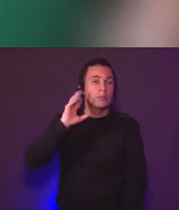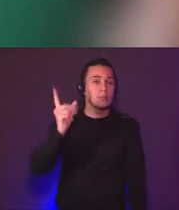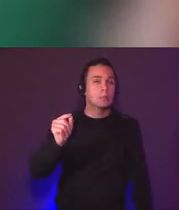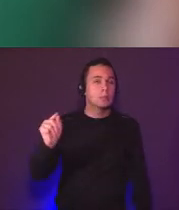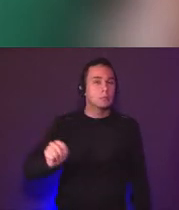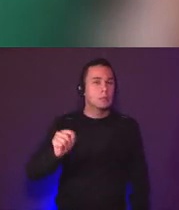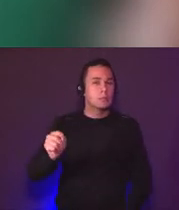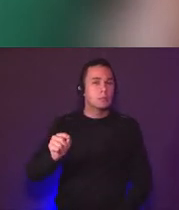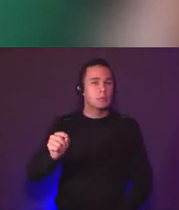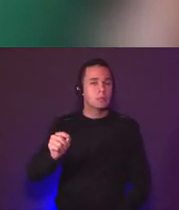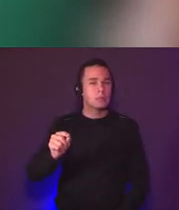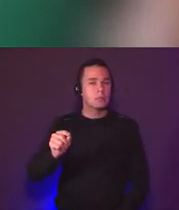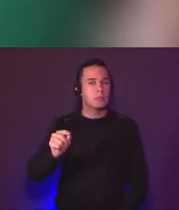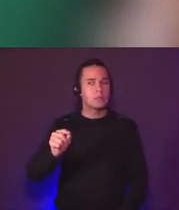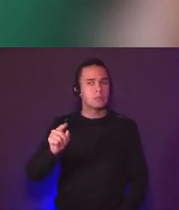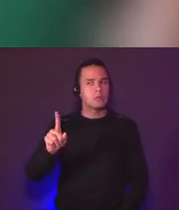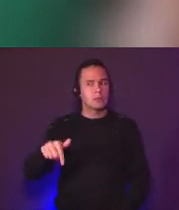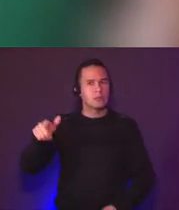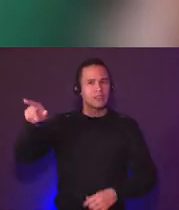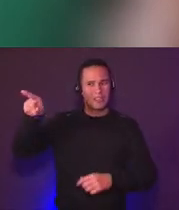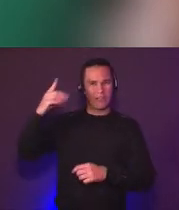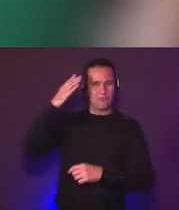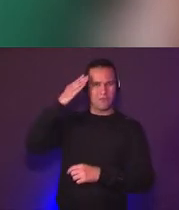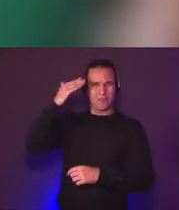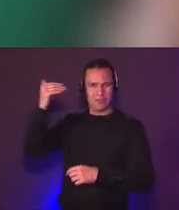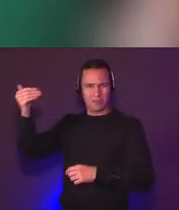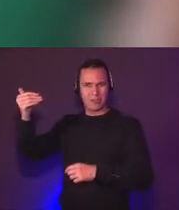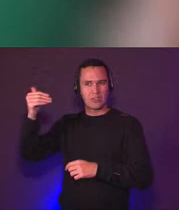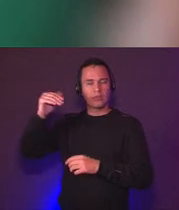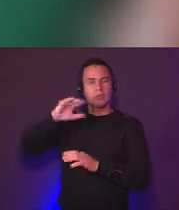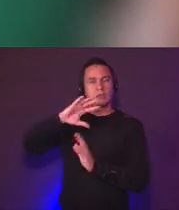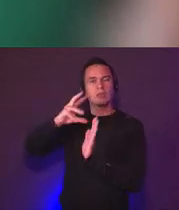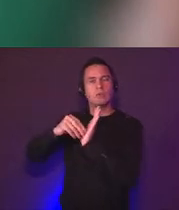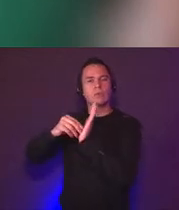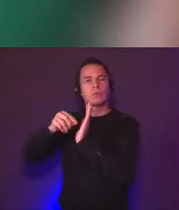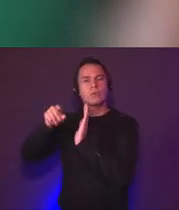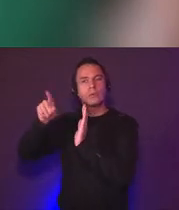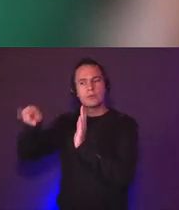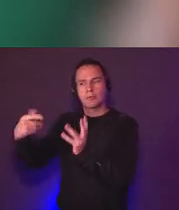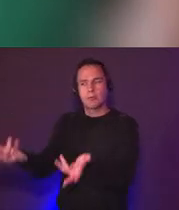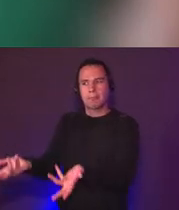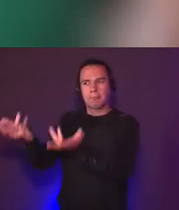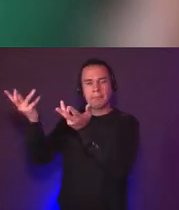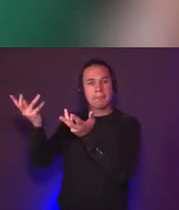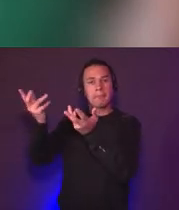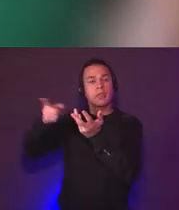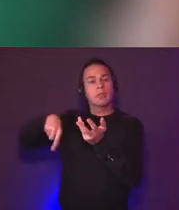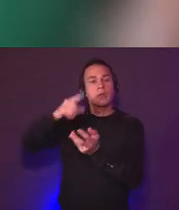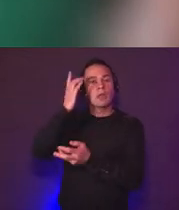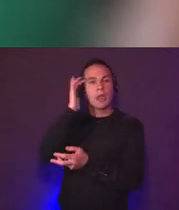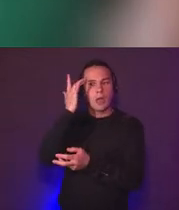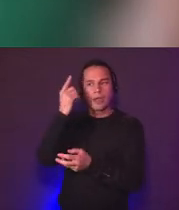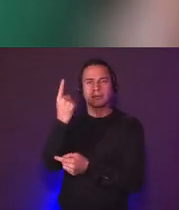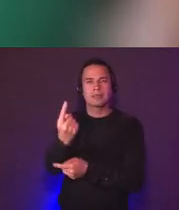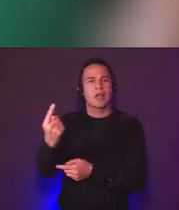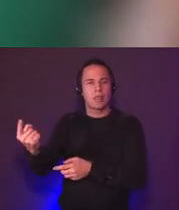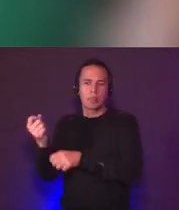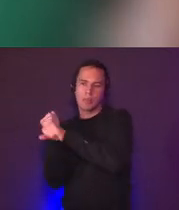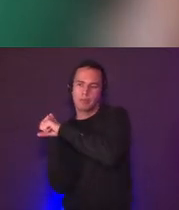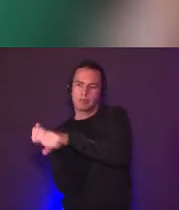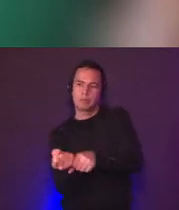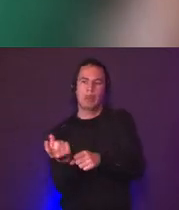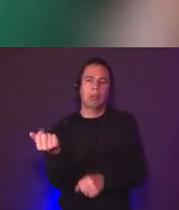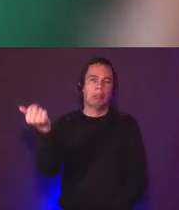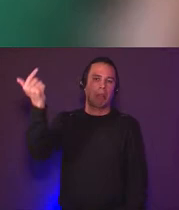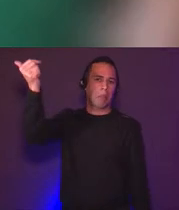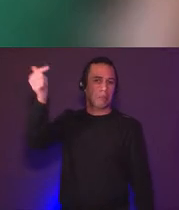salaries, basically are distorted upwards. And so we think every baseball player is a millionaire. And we need to use